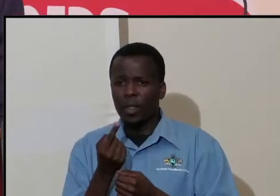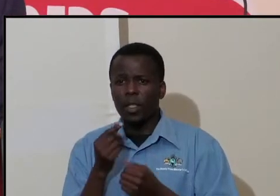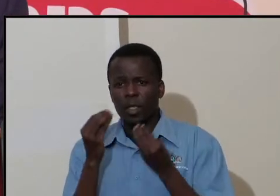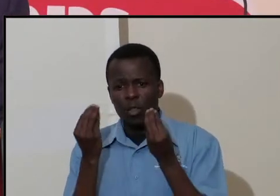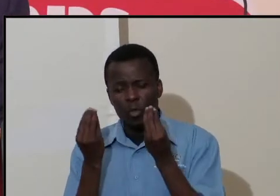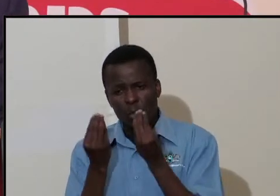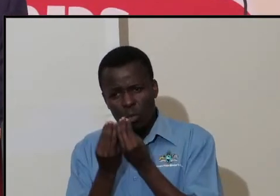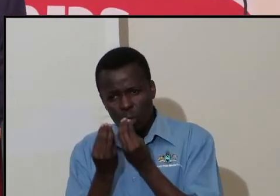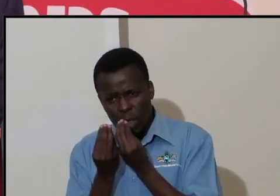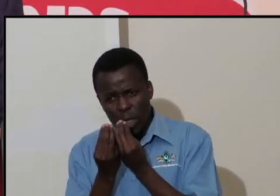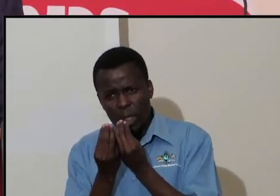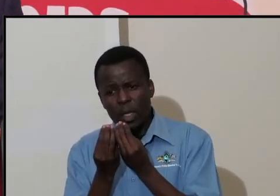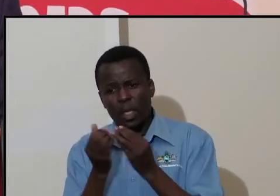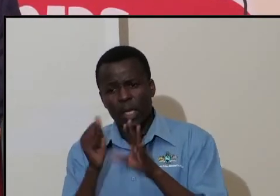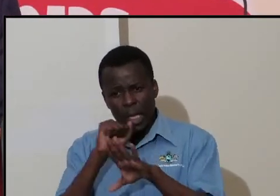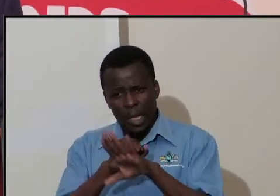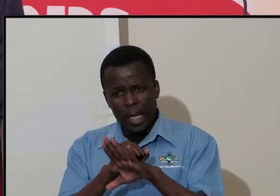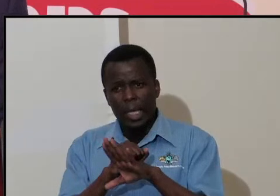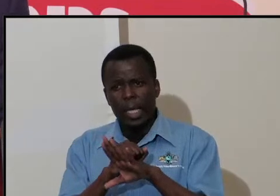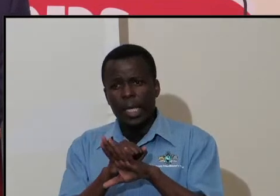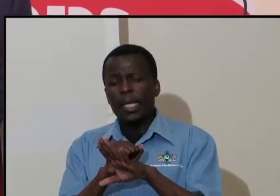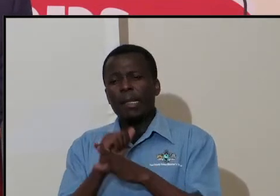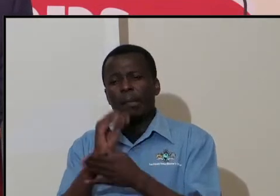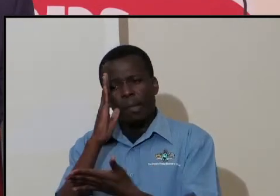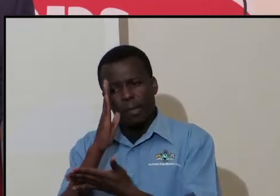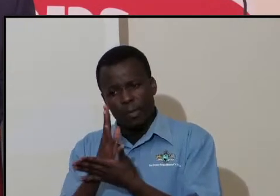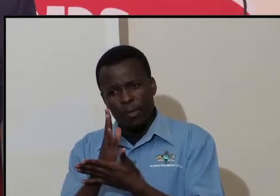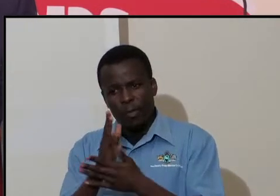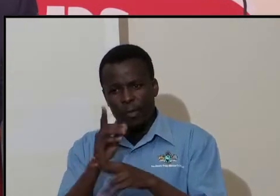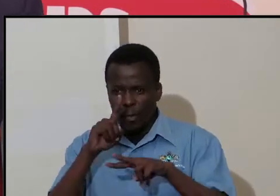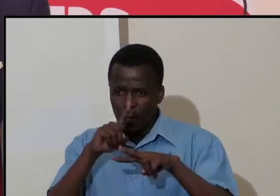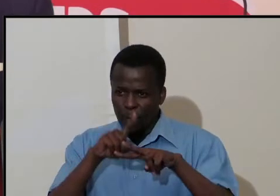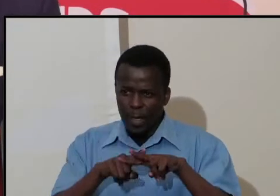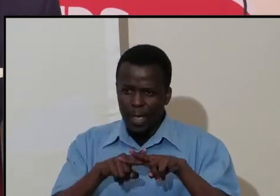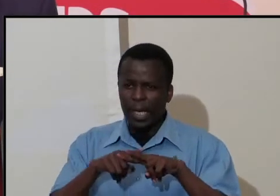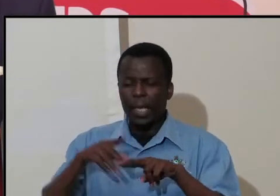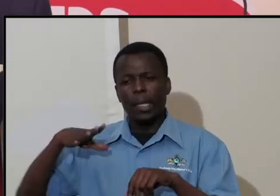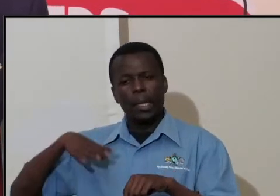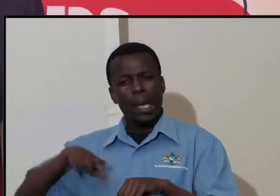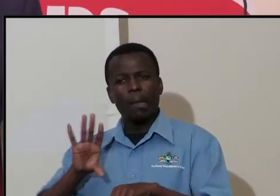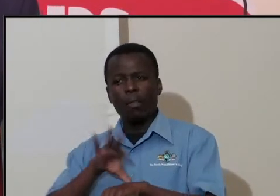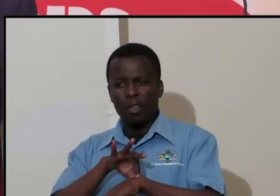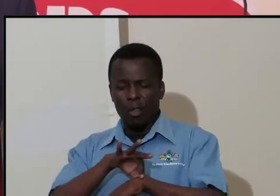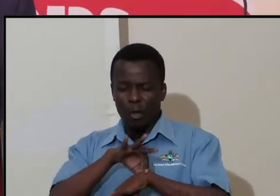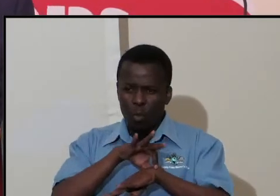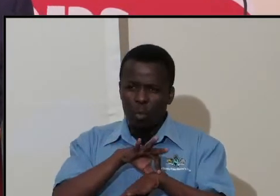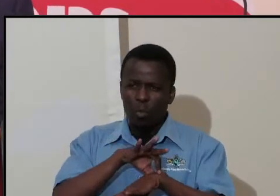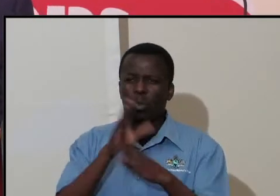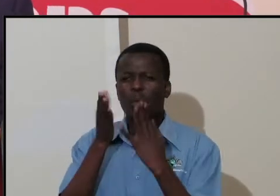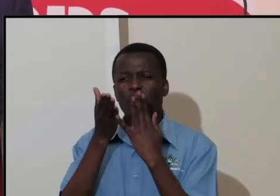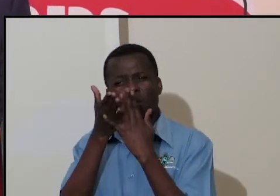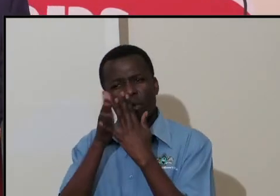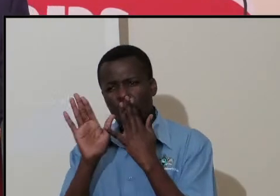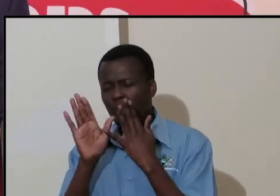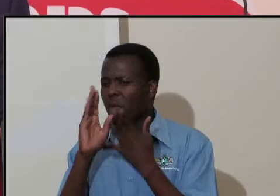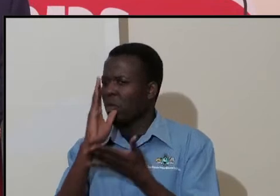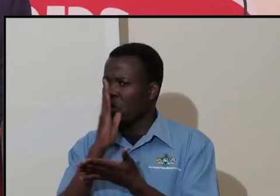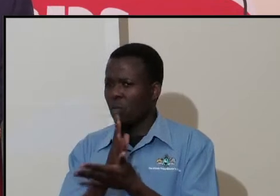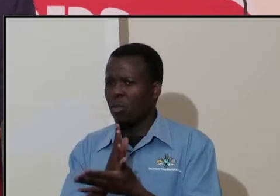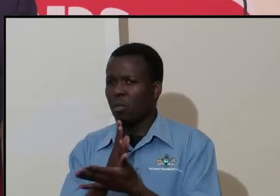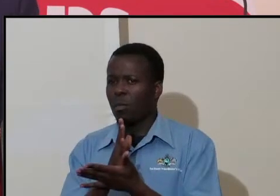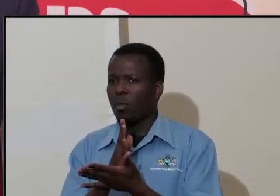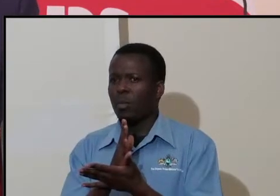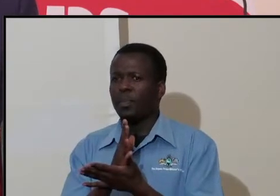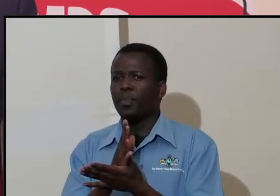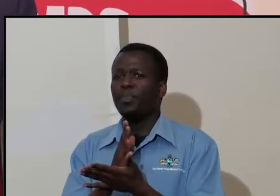and Pandemics, Singoba AIDS, letinye tifo nekubandlula,